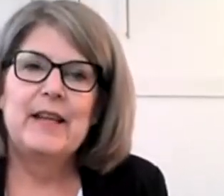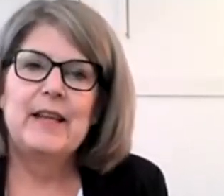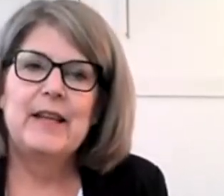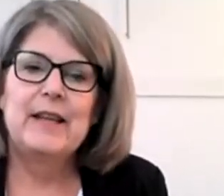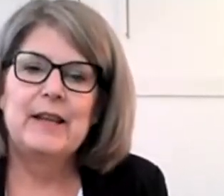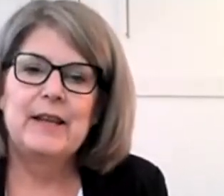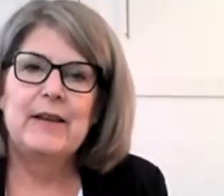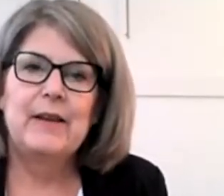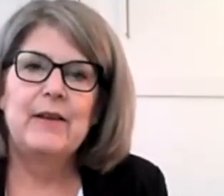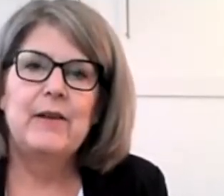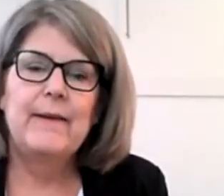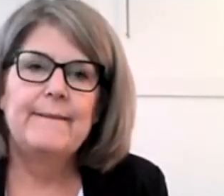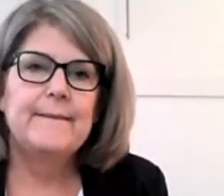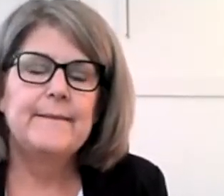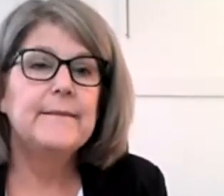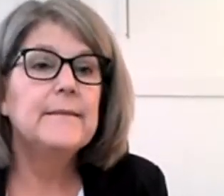We have two options.